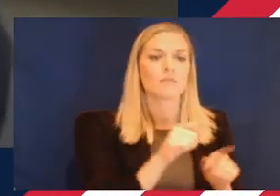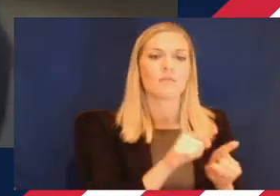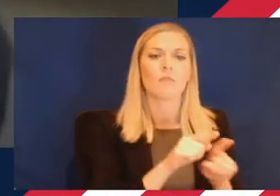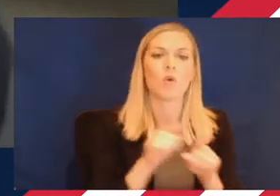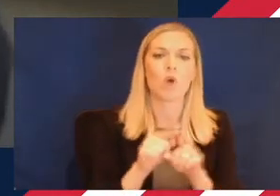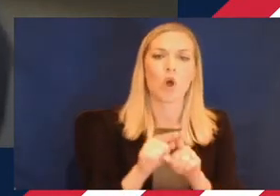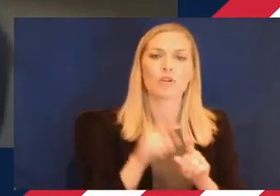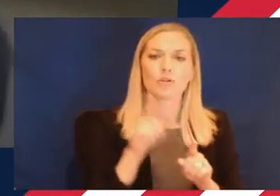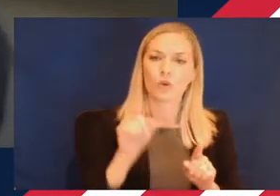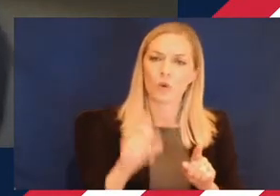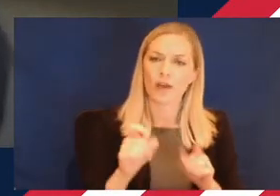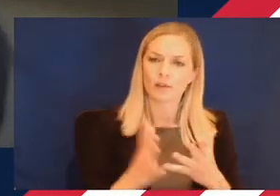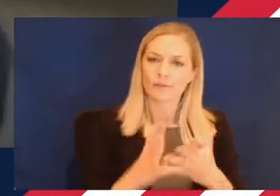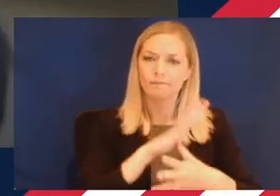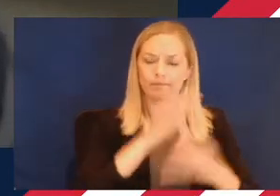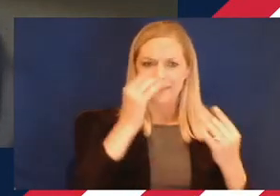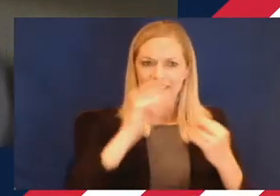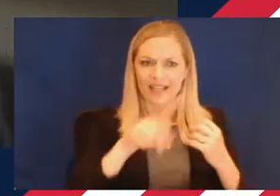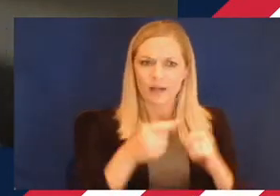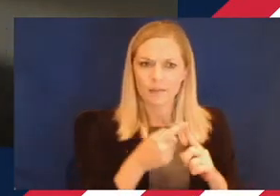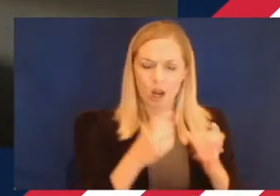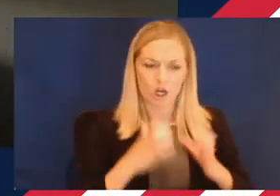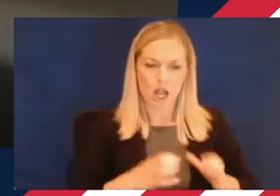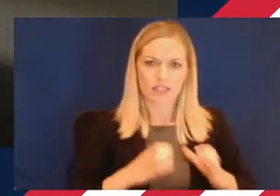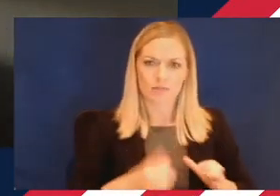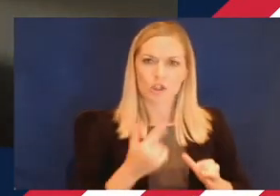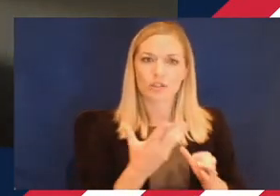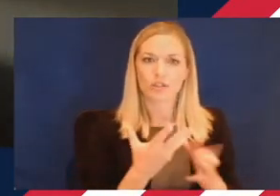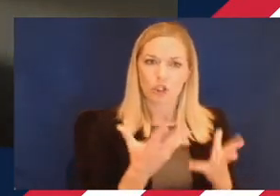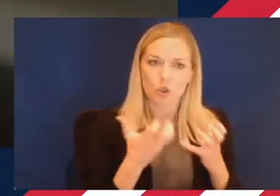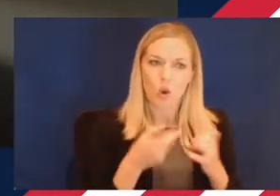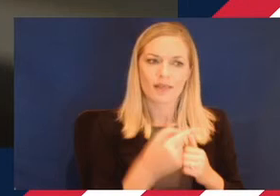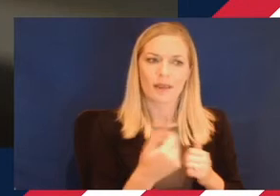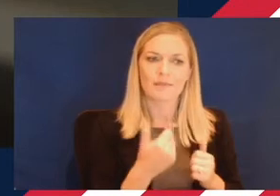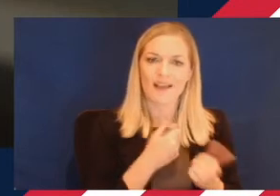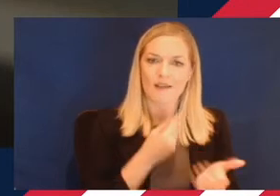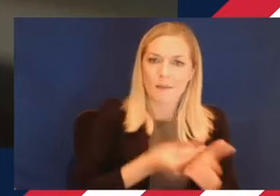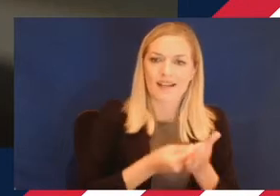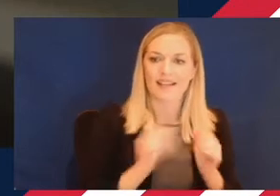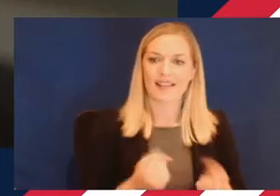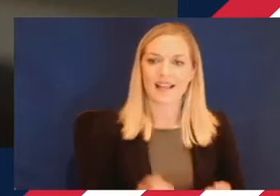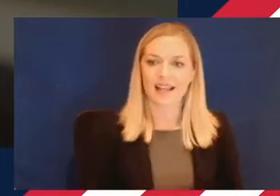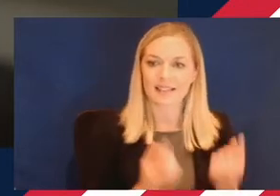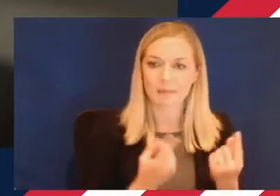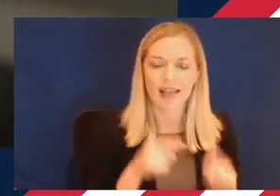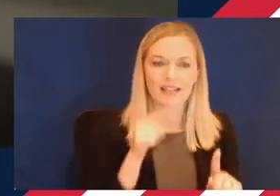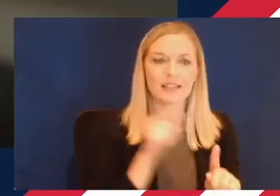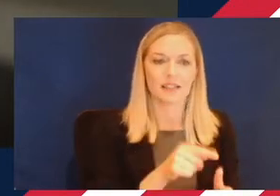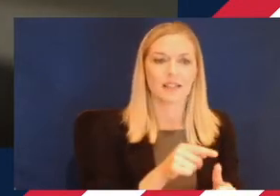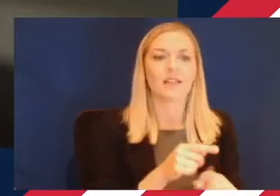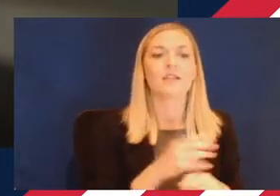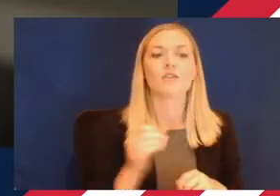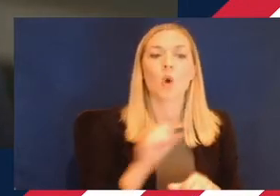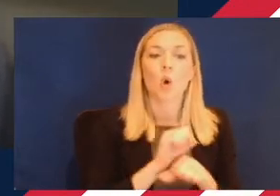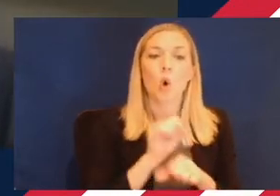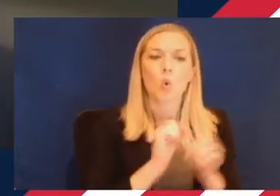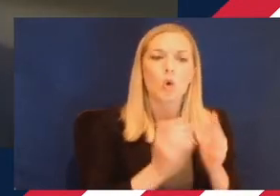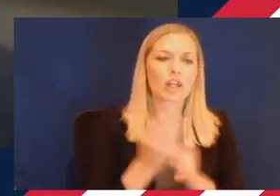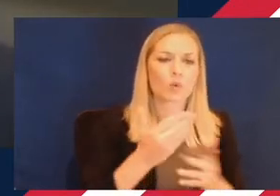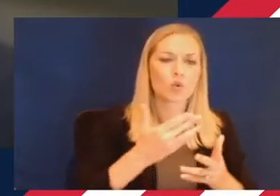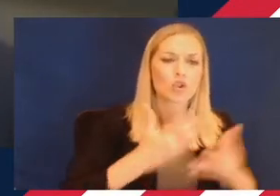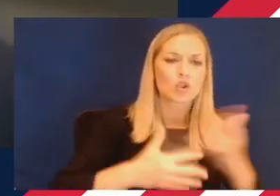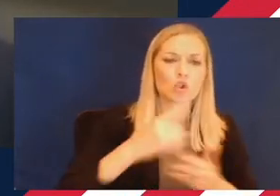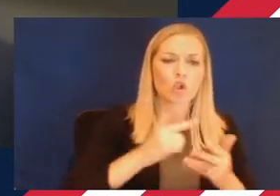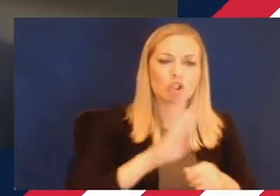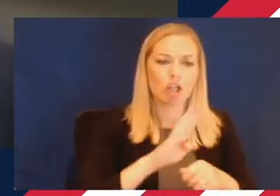them to have disposable income, also good for society. We have lots of plans on how to work that out, working through social entrepreneurs who train people for a living